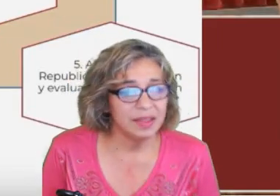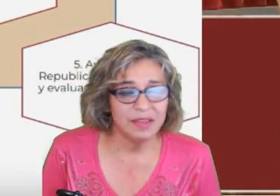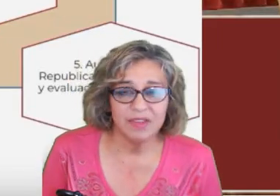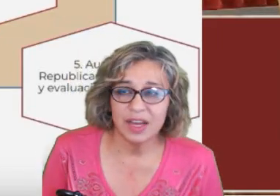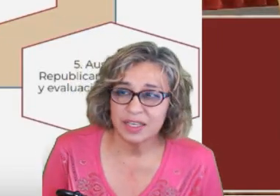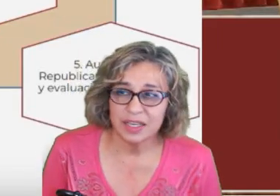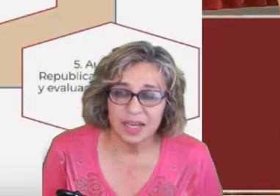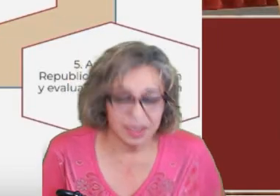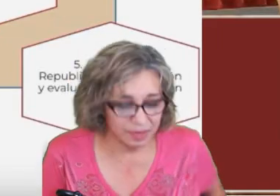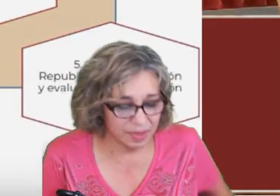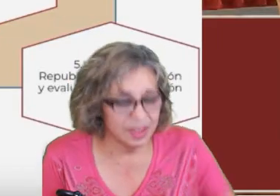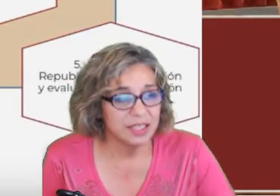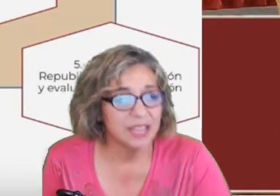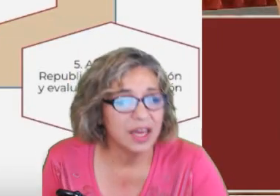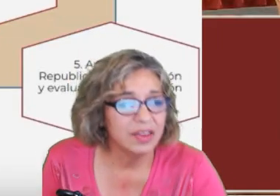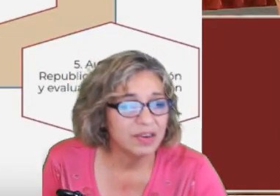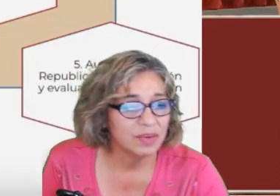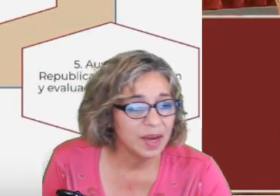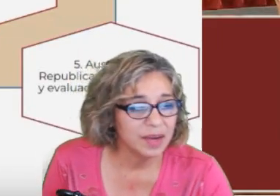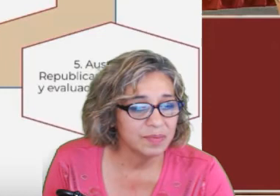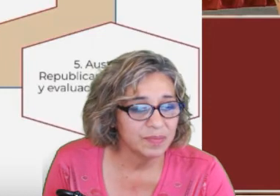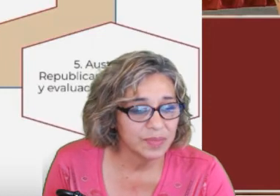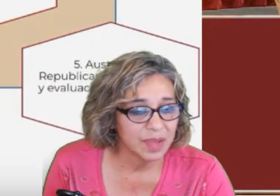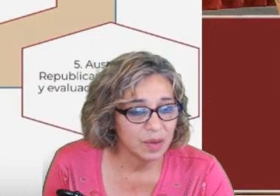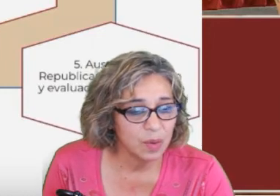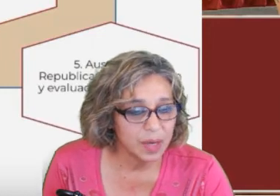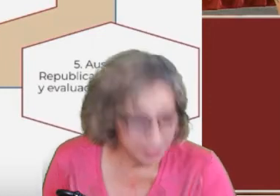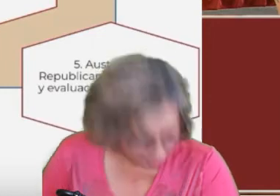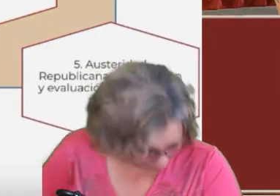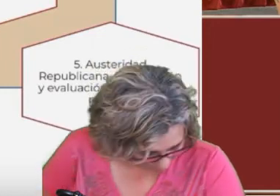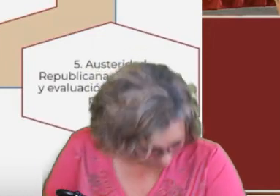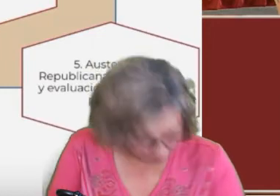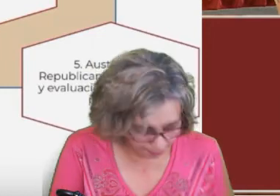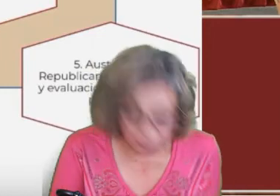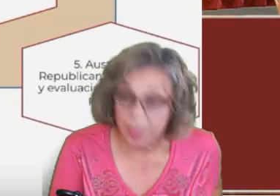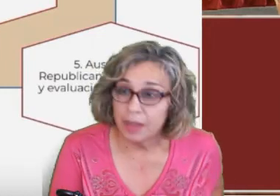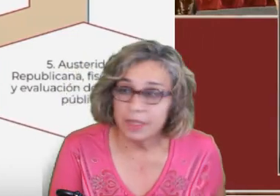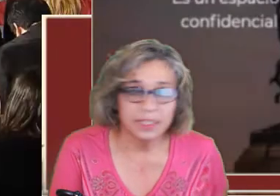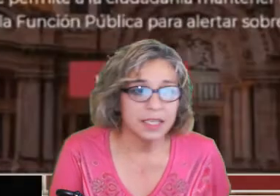And they've got this other one.